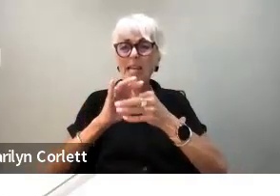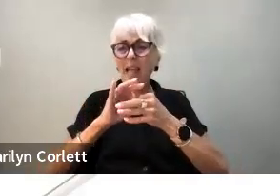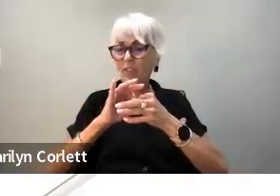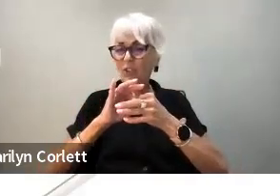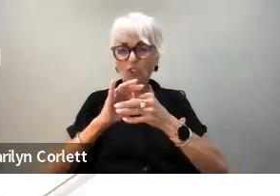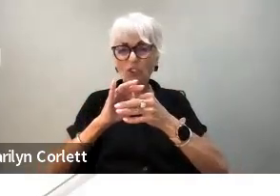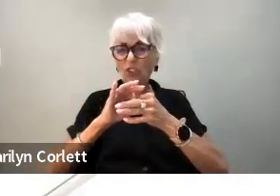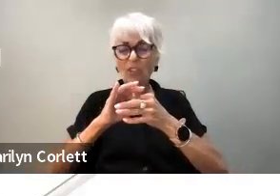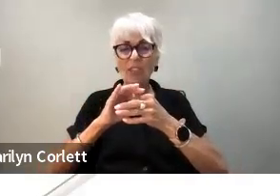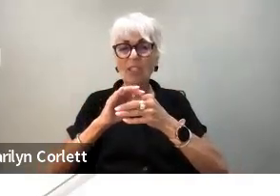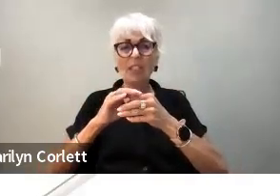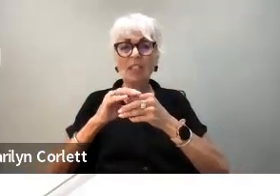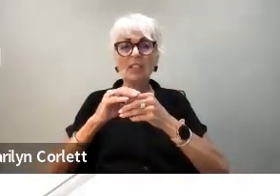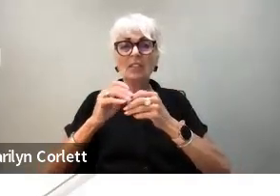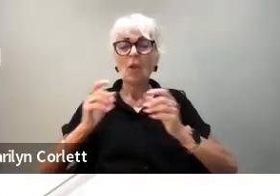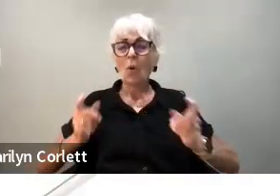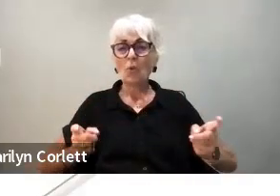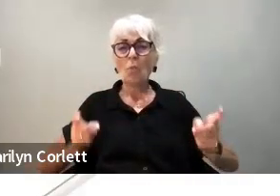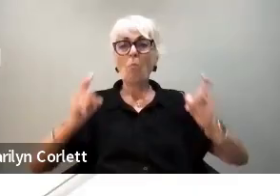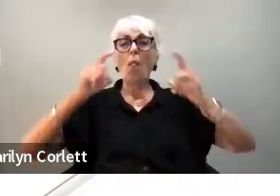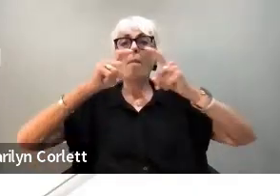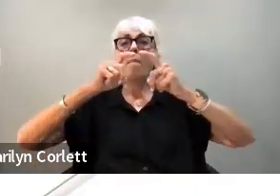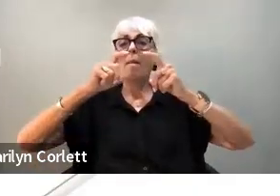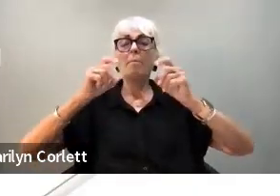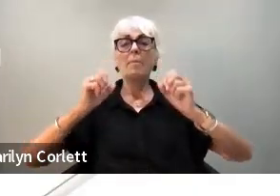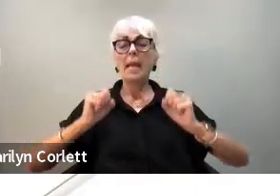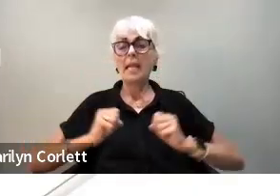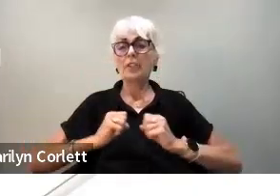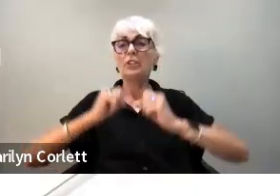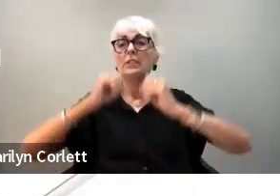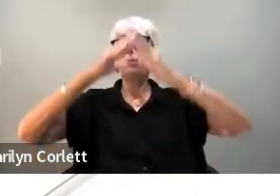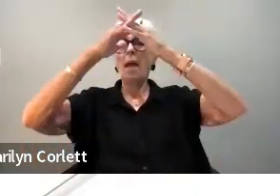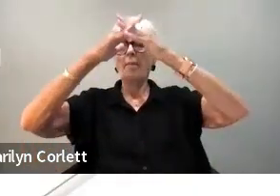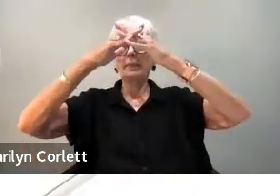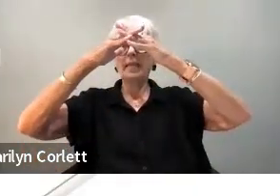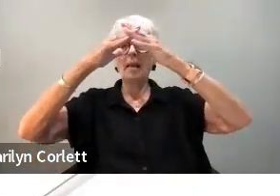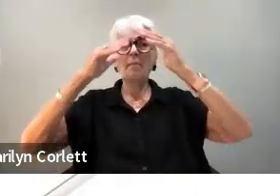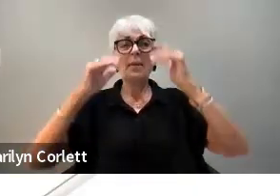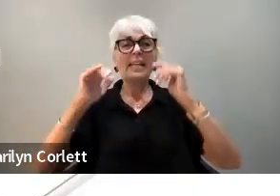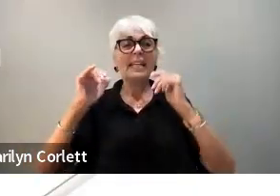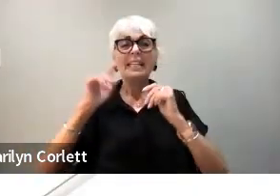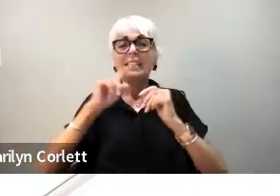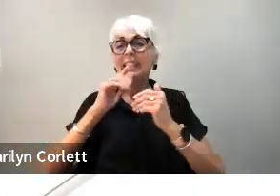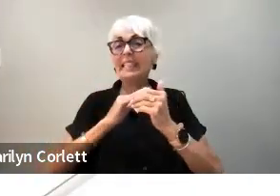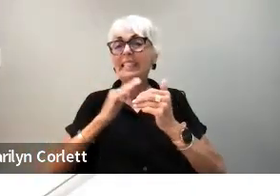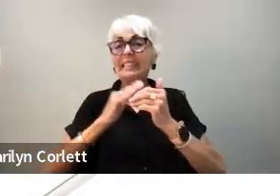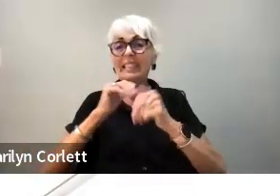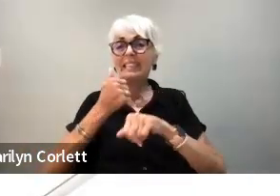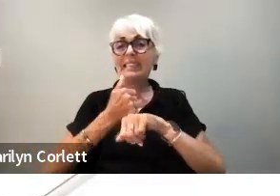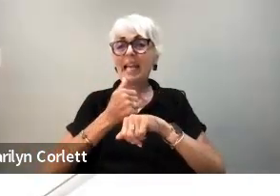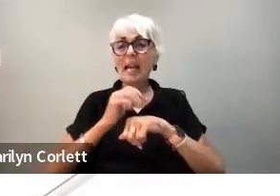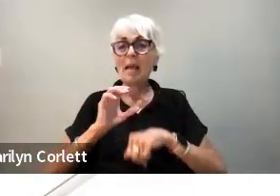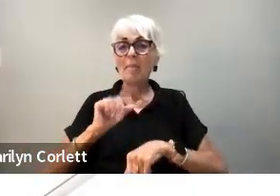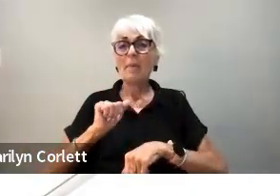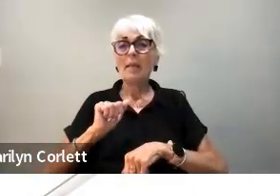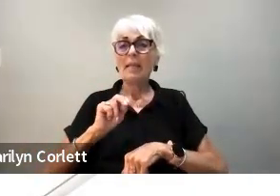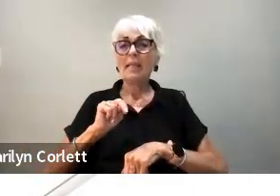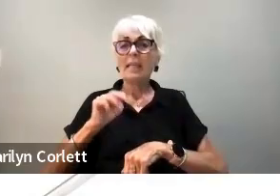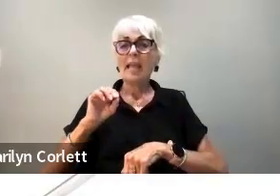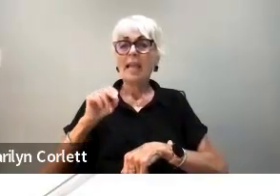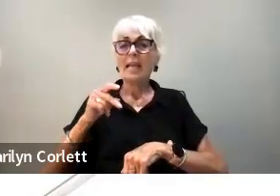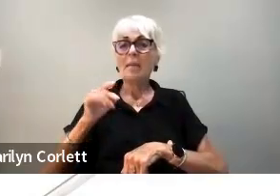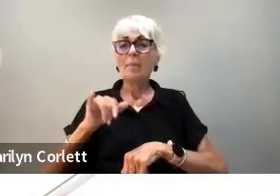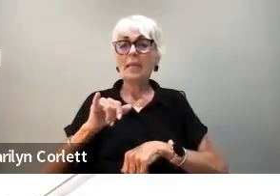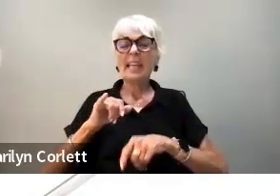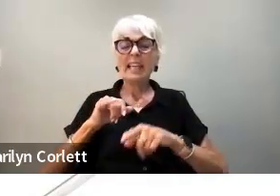have to do is pull the poles up and it all pops up. It's kind of like an easy setup canopy. And so that's what that tent